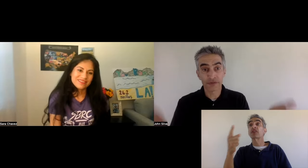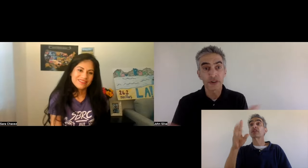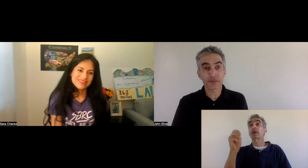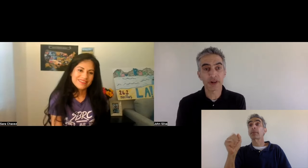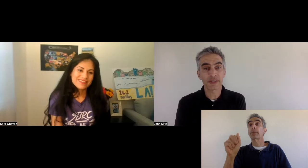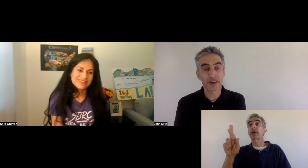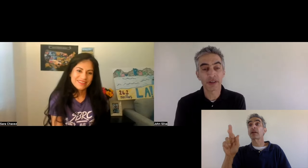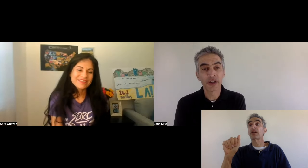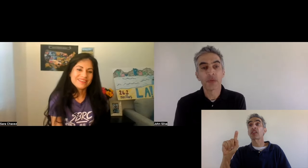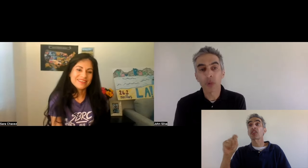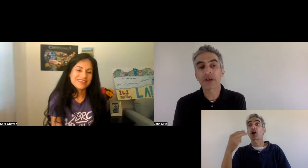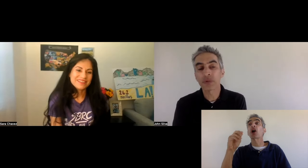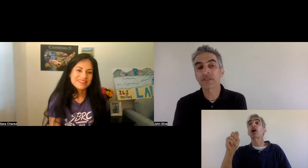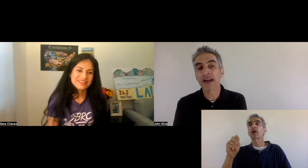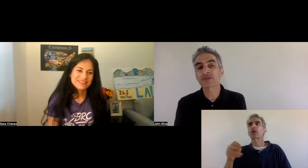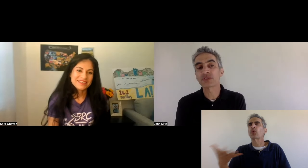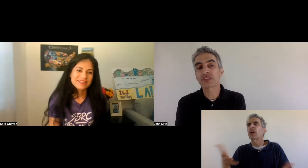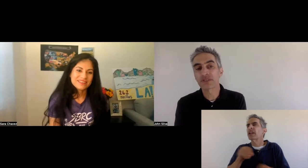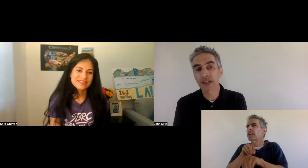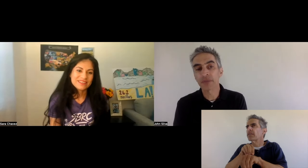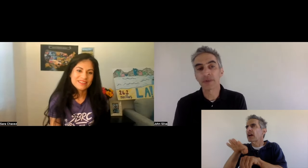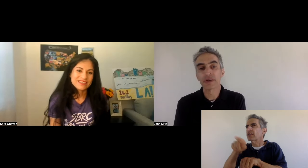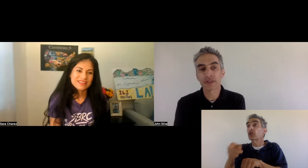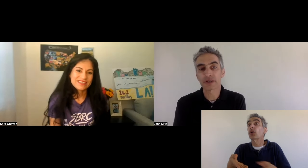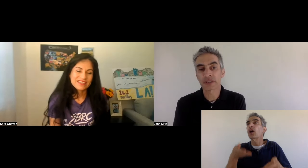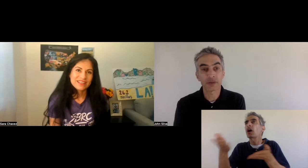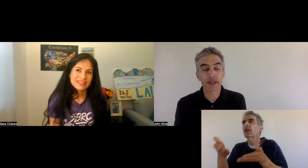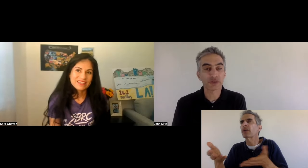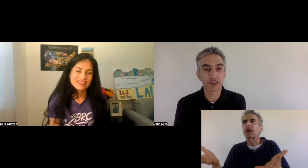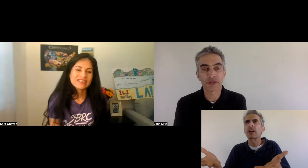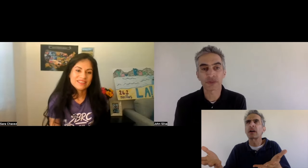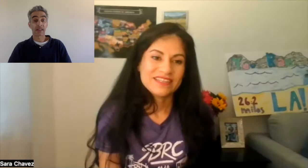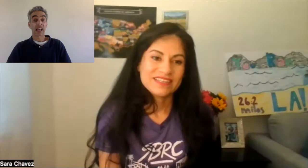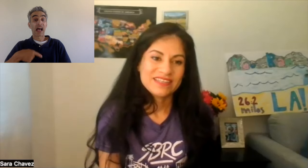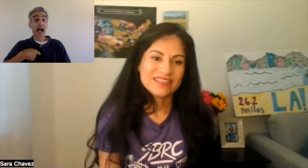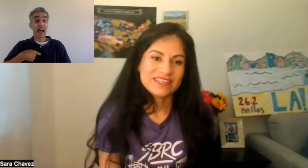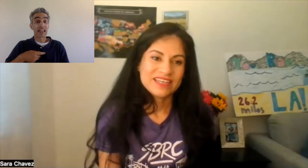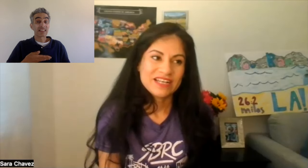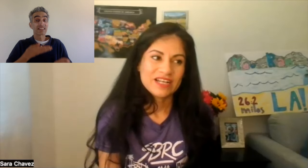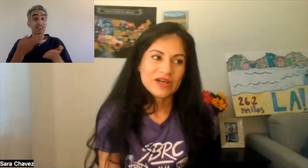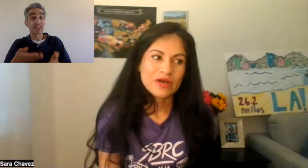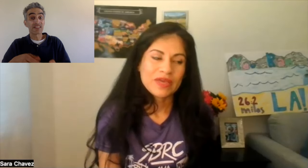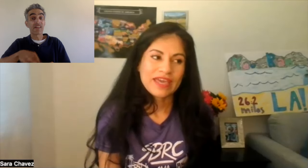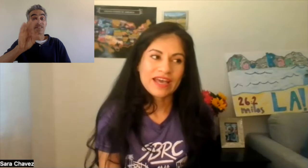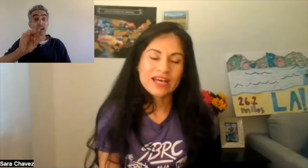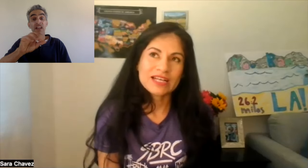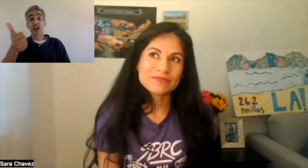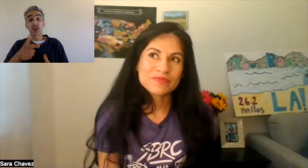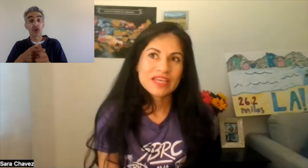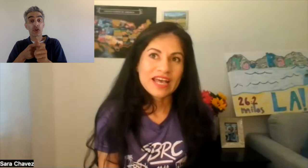run their first marathon? What advice would you give them that are going out to run their first marathon?